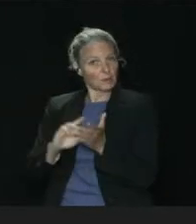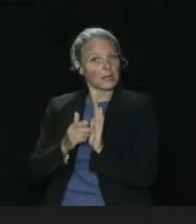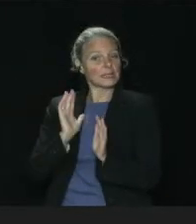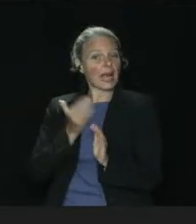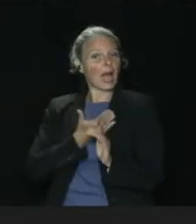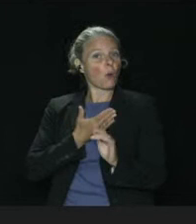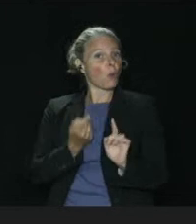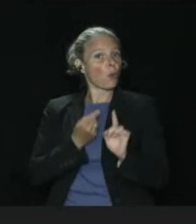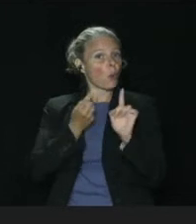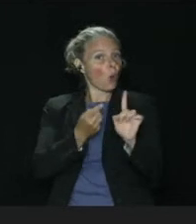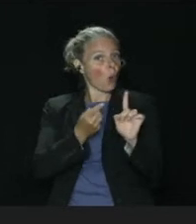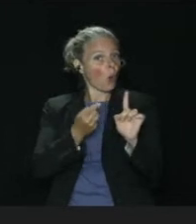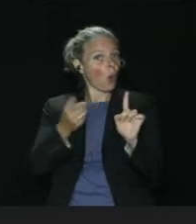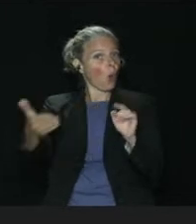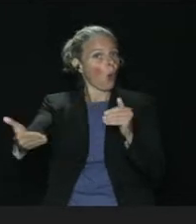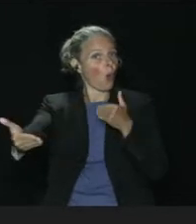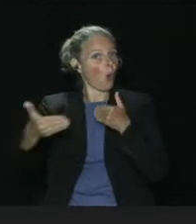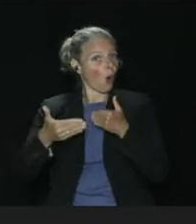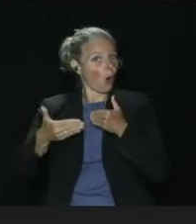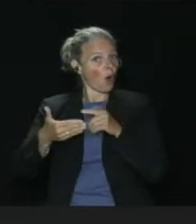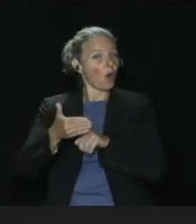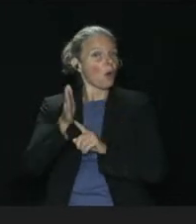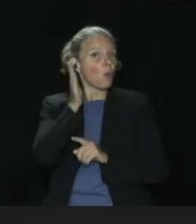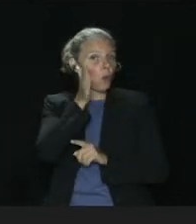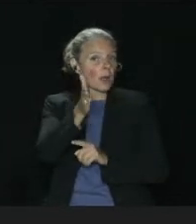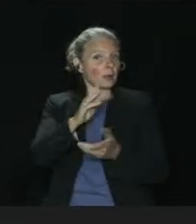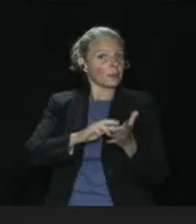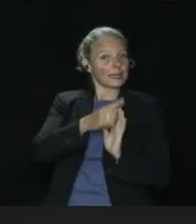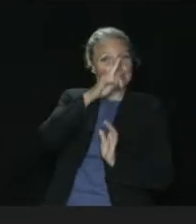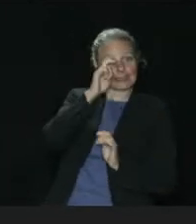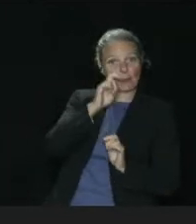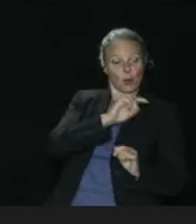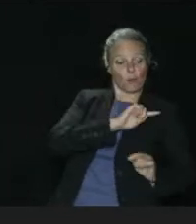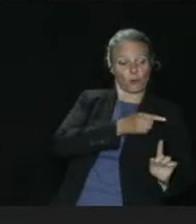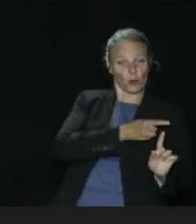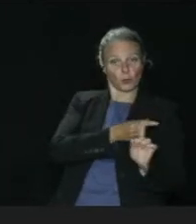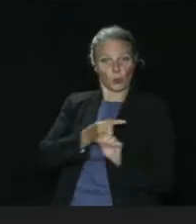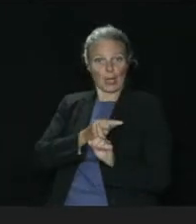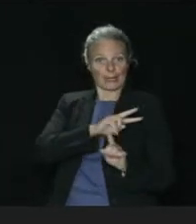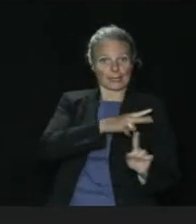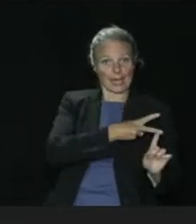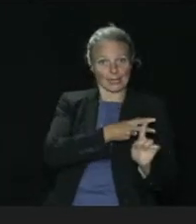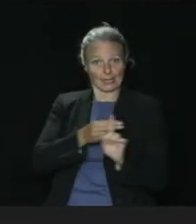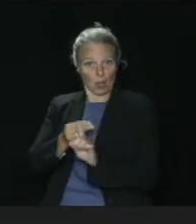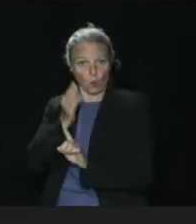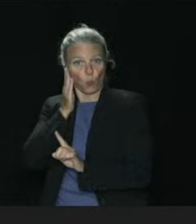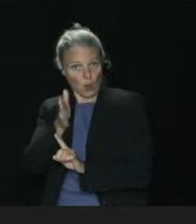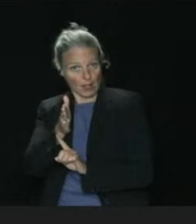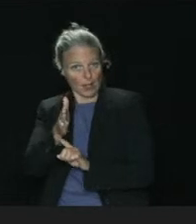now and aiming for a 2-dose summer rather than just a 1-dose summer and a 2-dose fall?